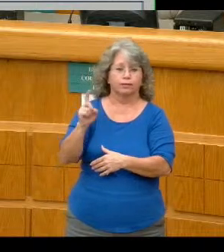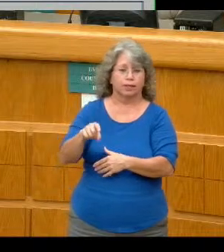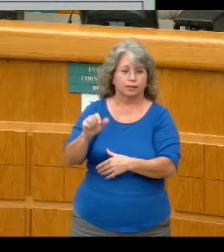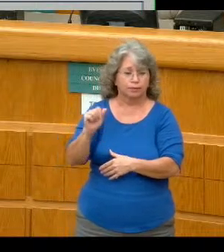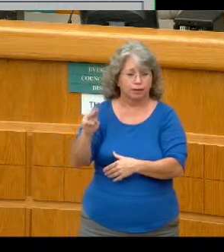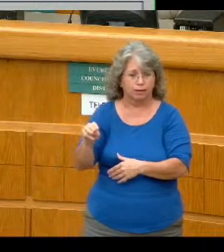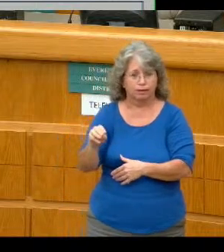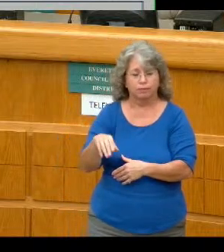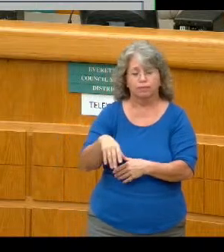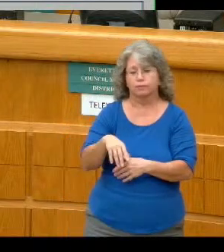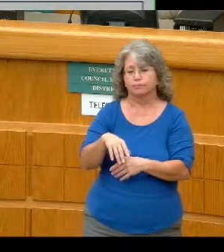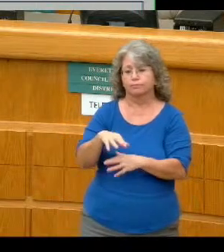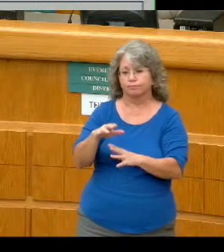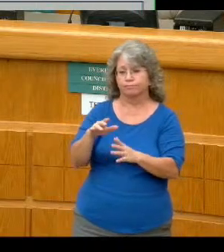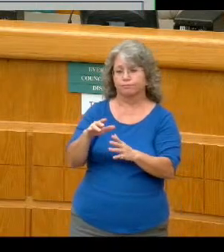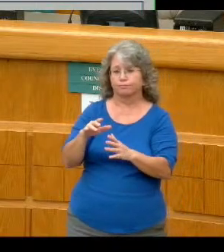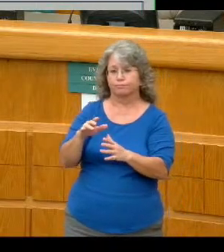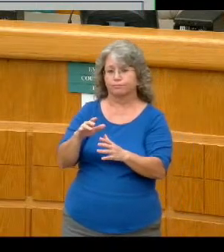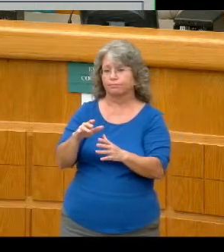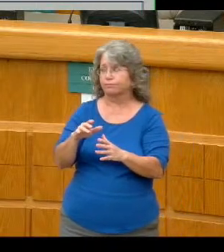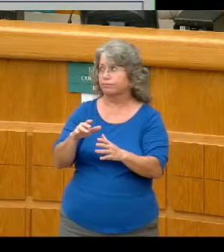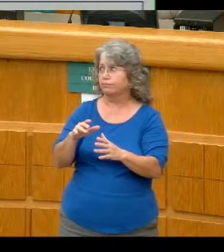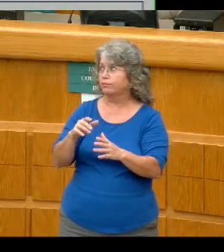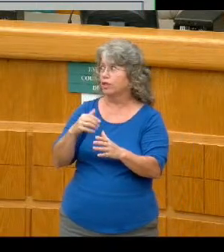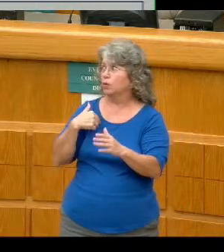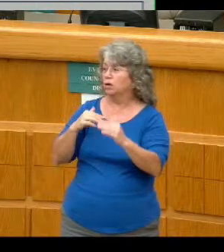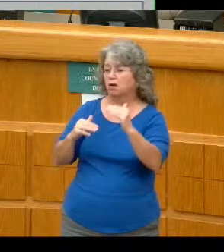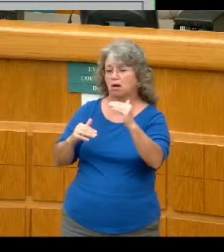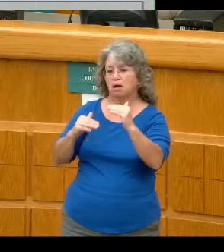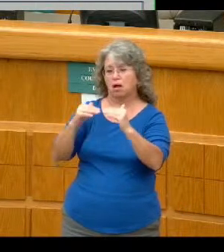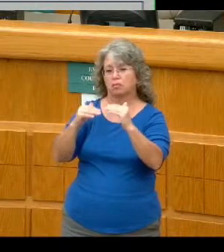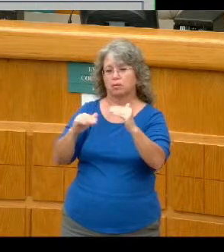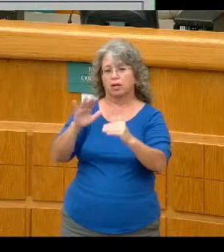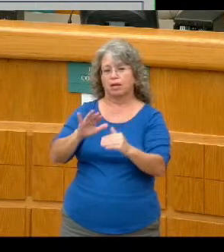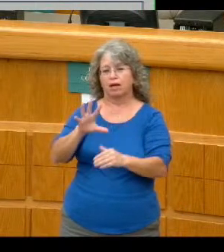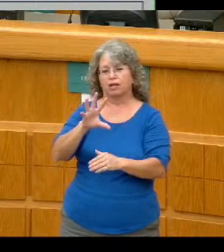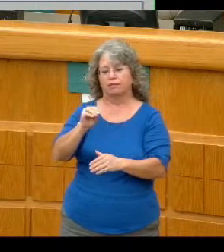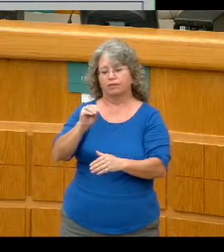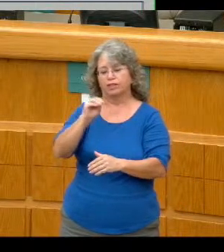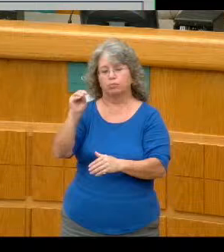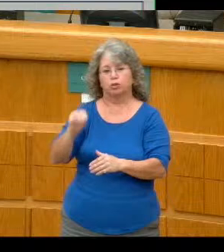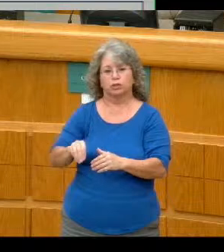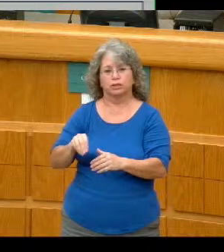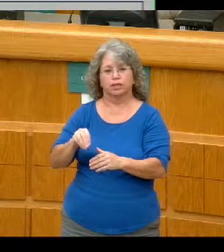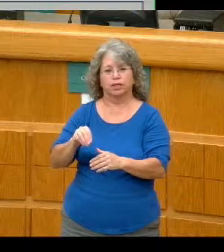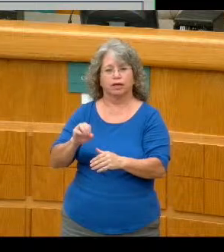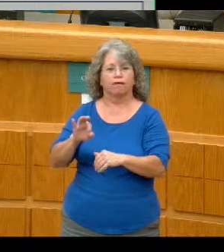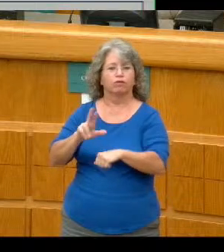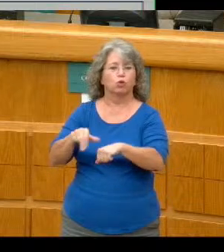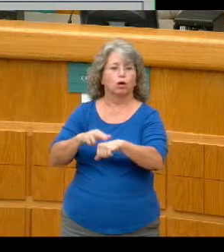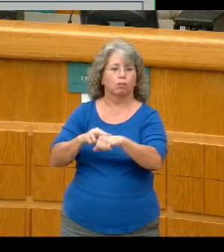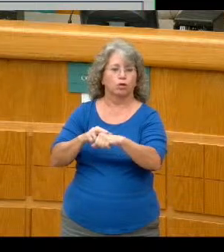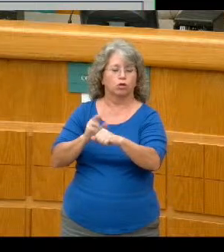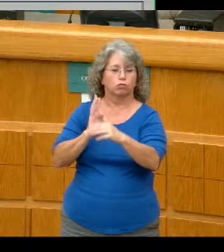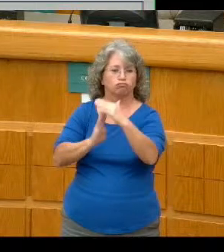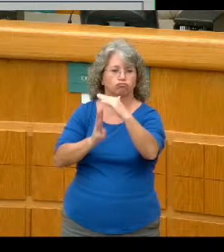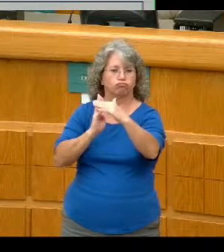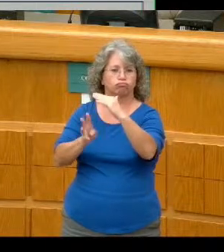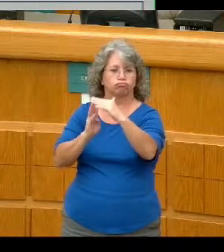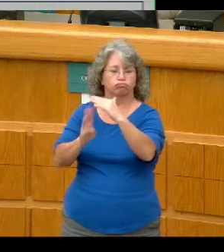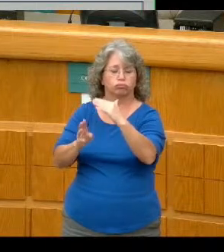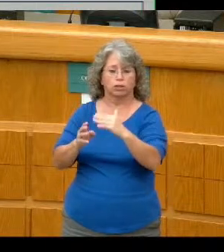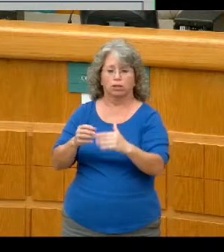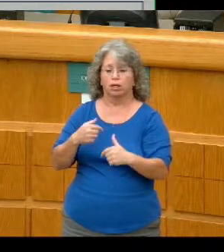UTMSI. Those are the primary universities that are included here. And we're up to about 50% of foot traffic. I'm talking to people